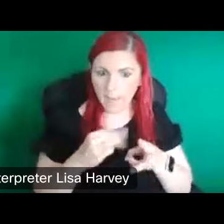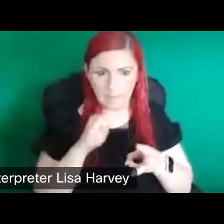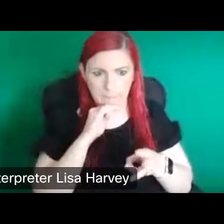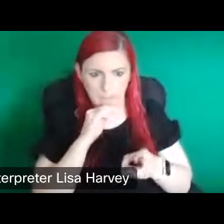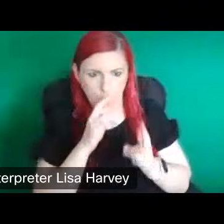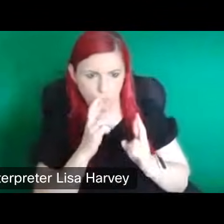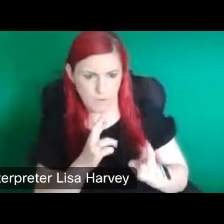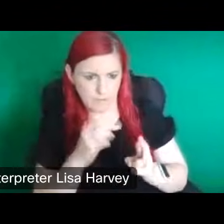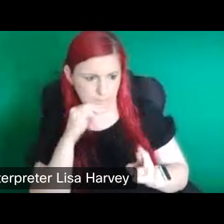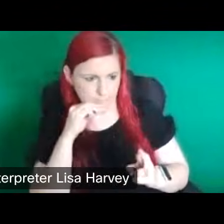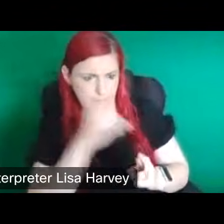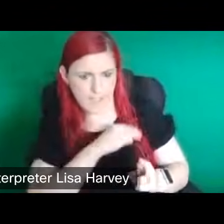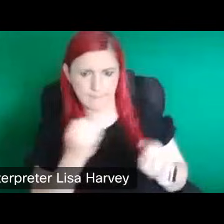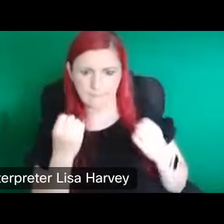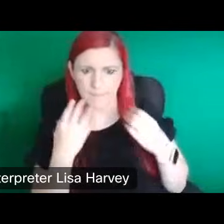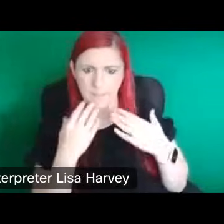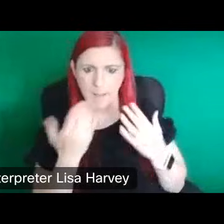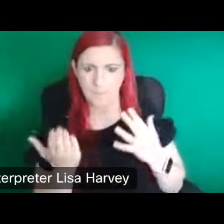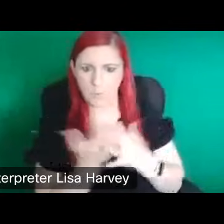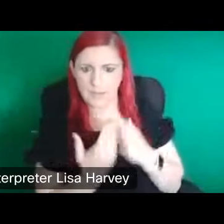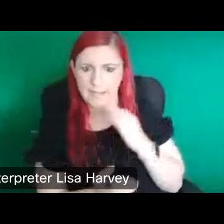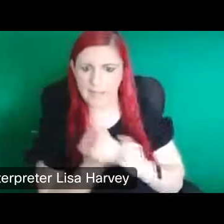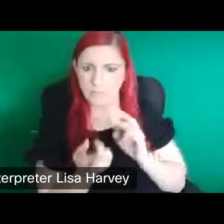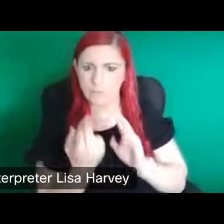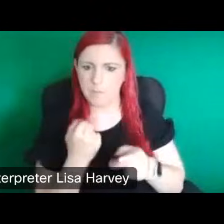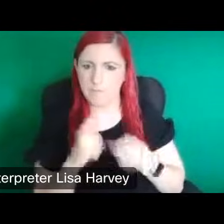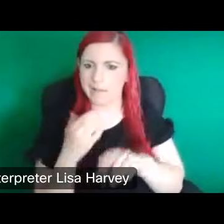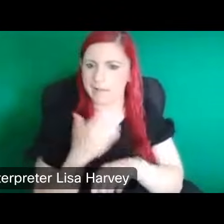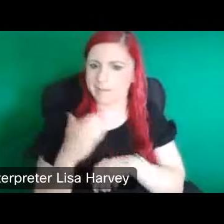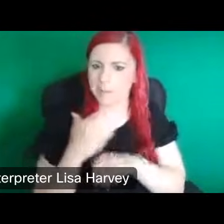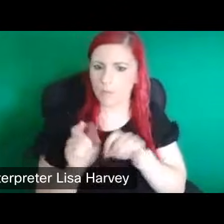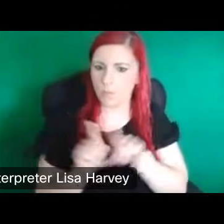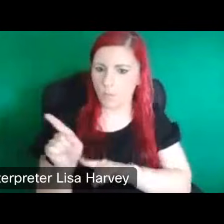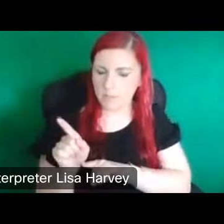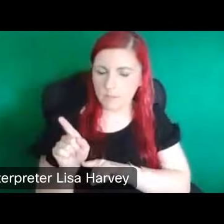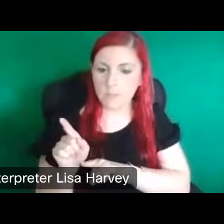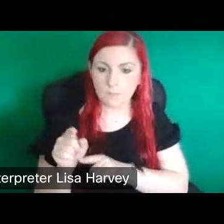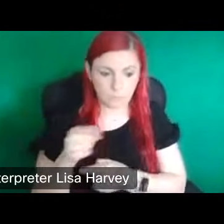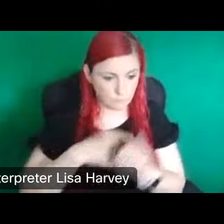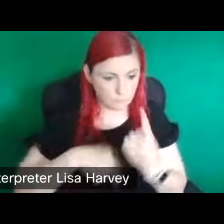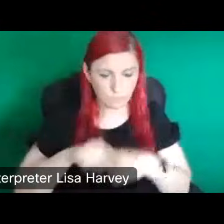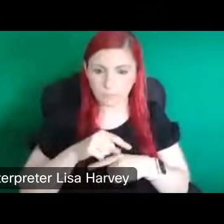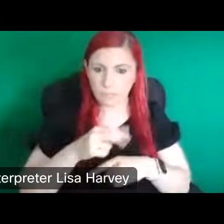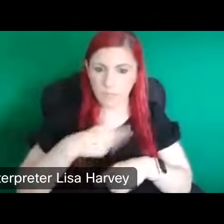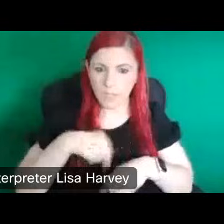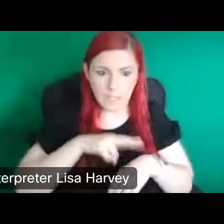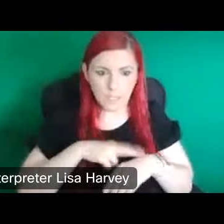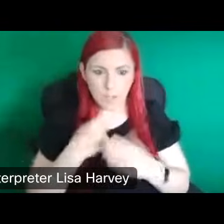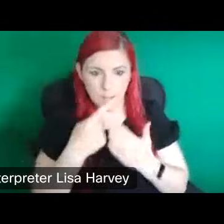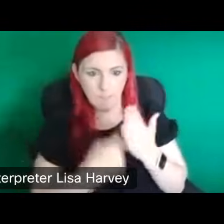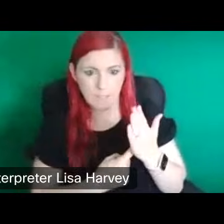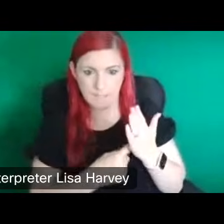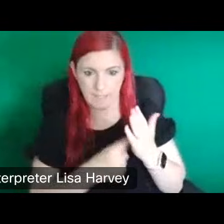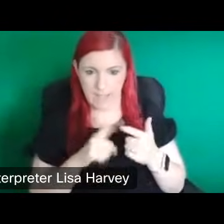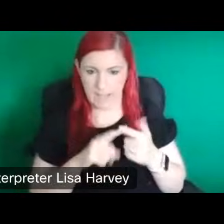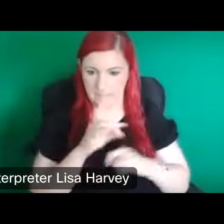between the incident response and continuous improvement. Our National Quality and Patient Safety function through